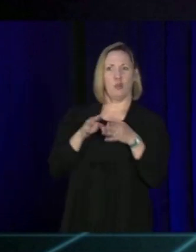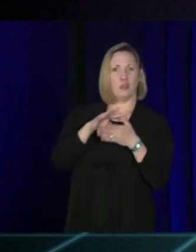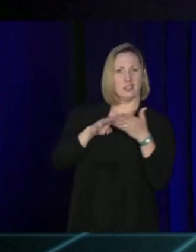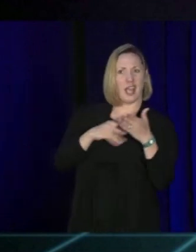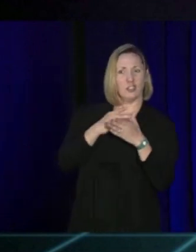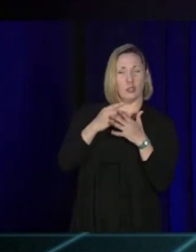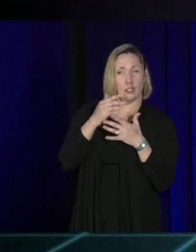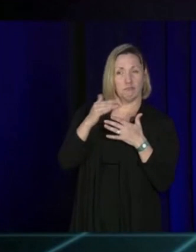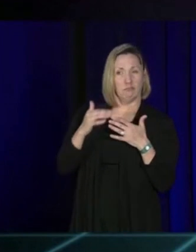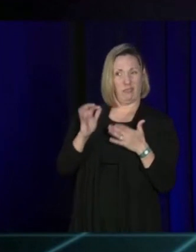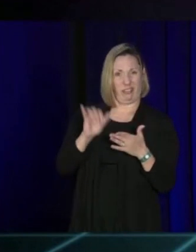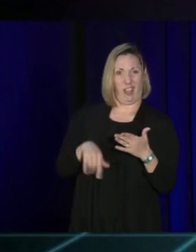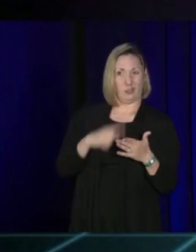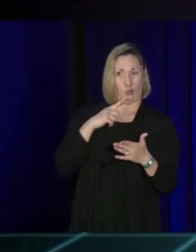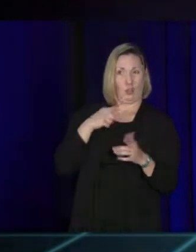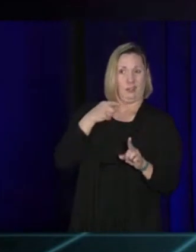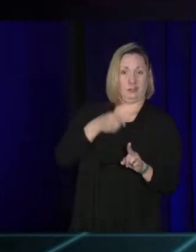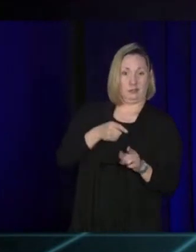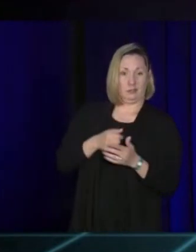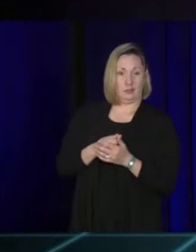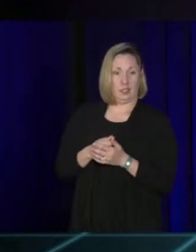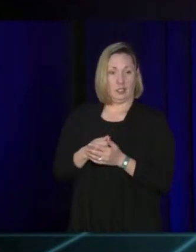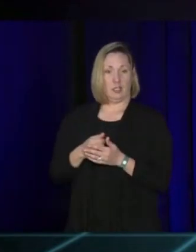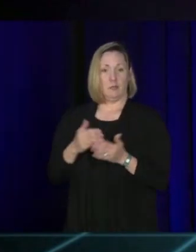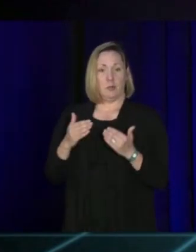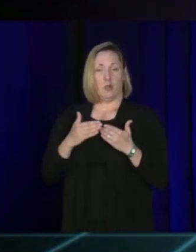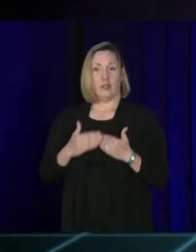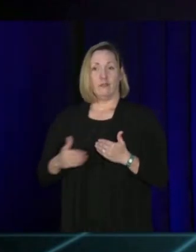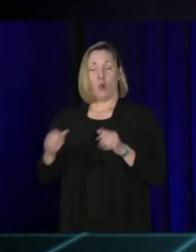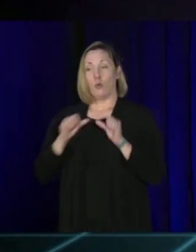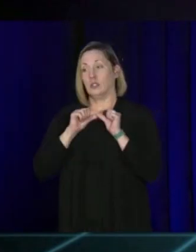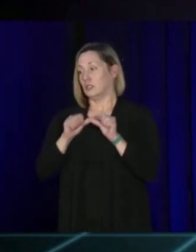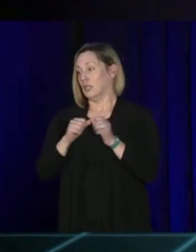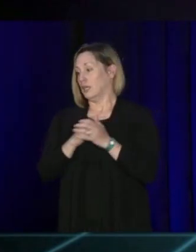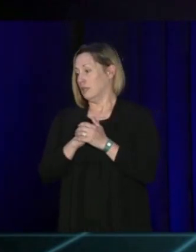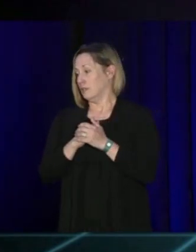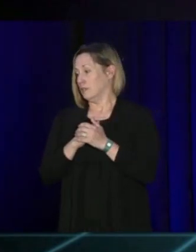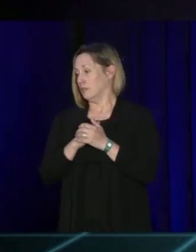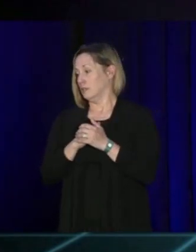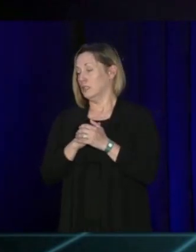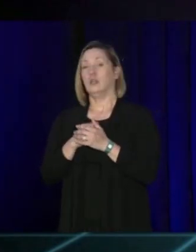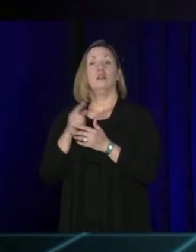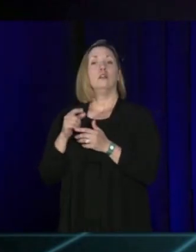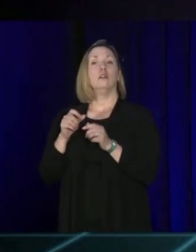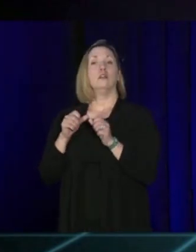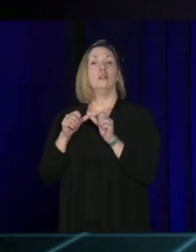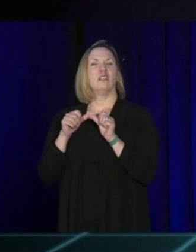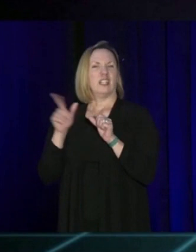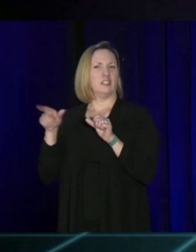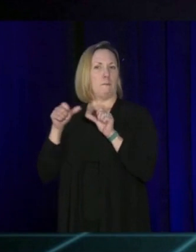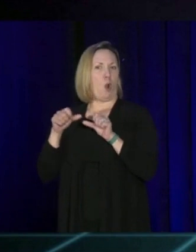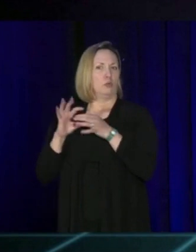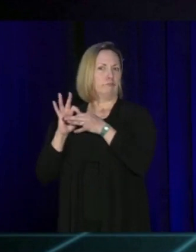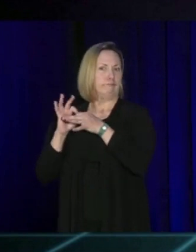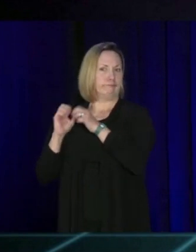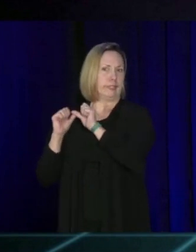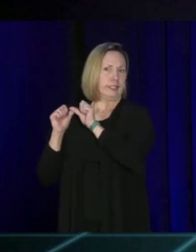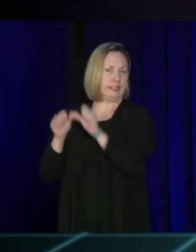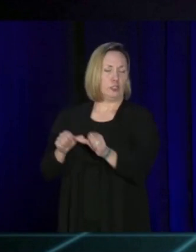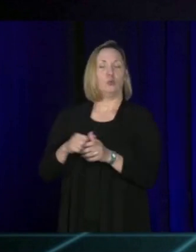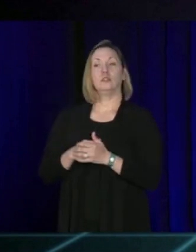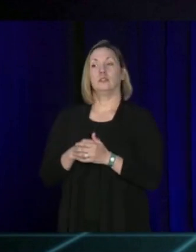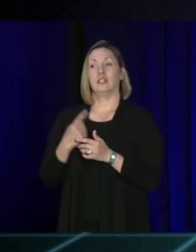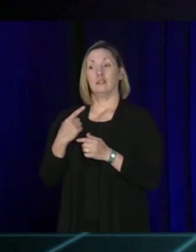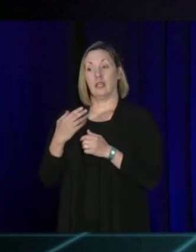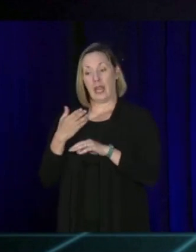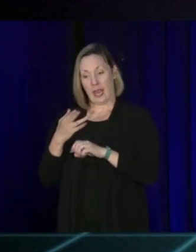thing. But moving forward, Dan's post continues. After a year of using React and observing people